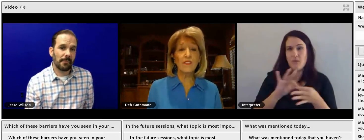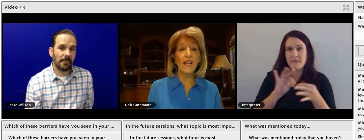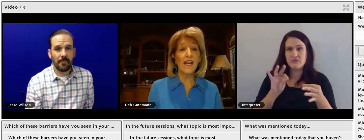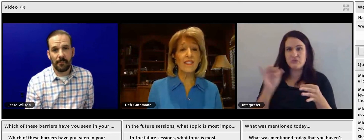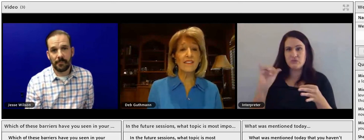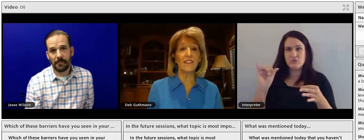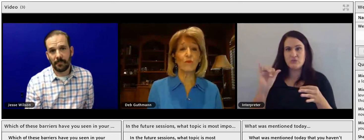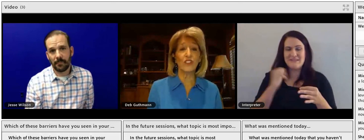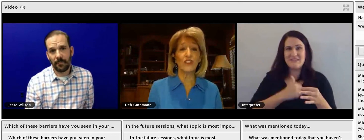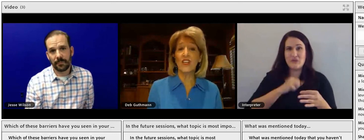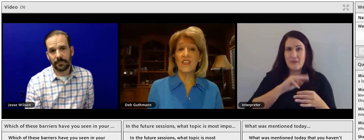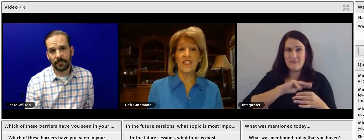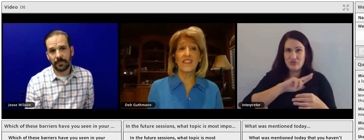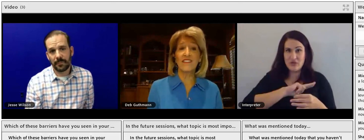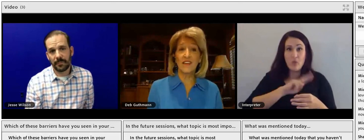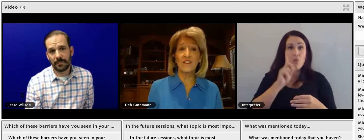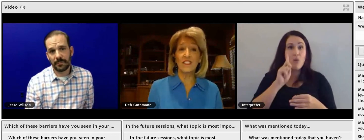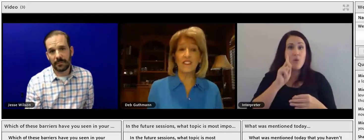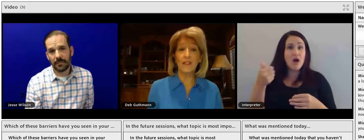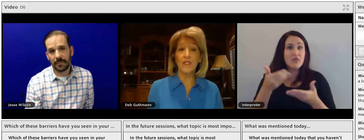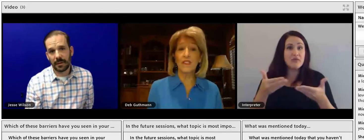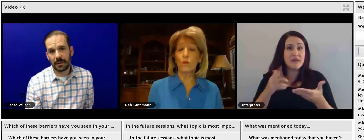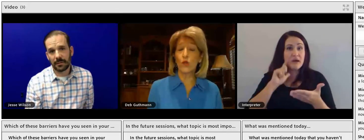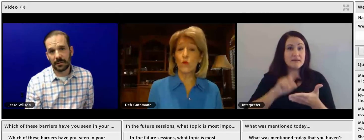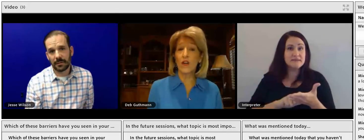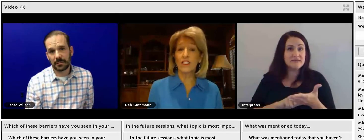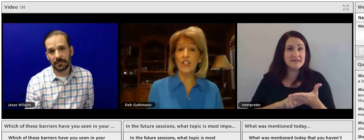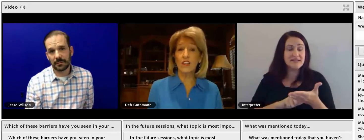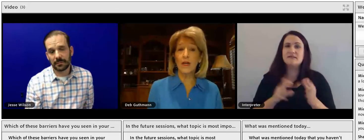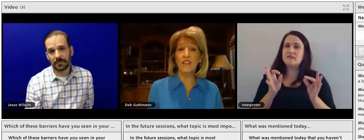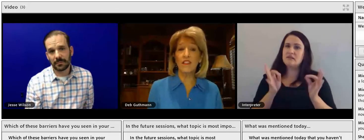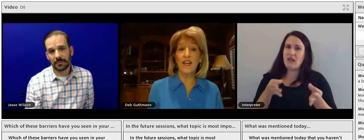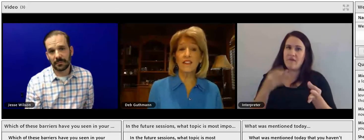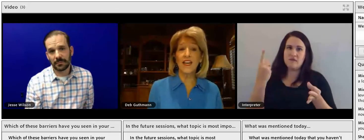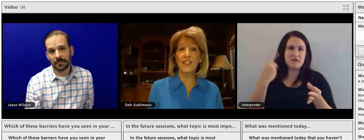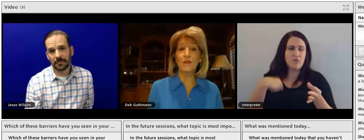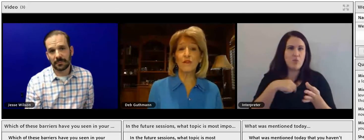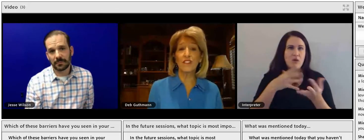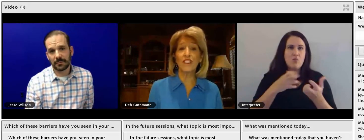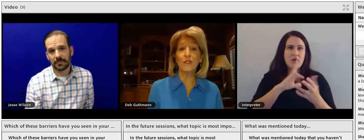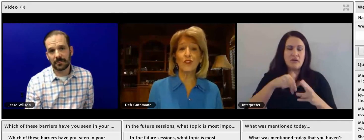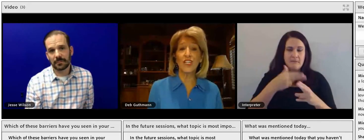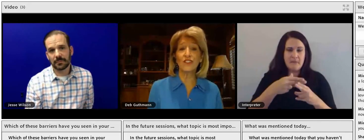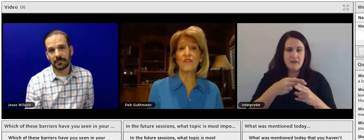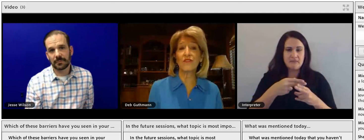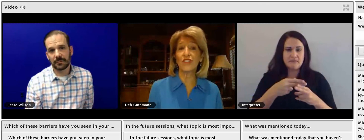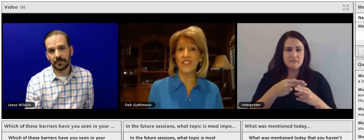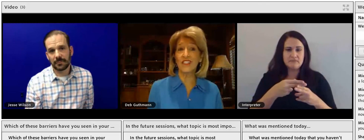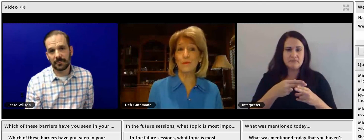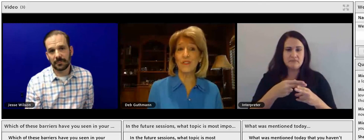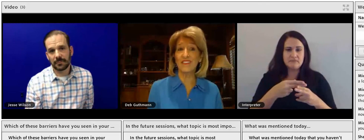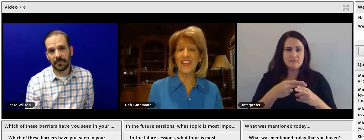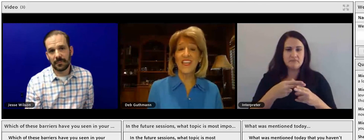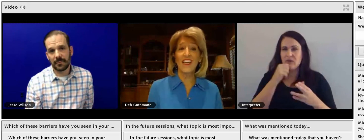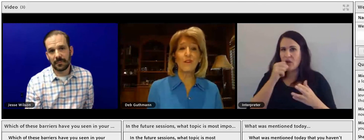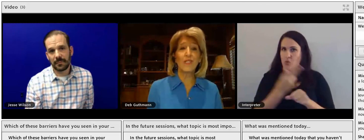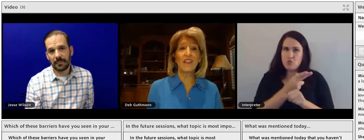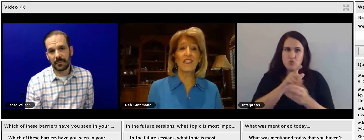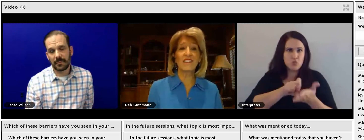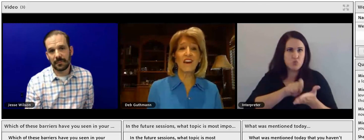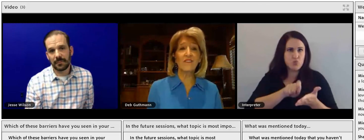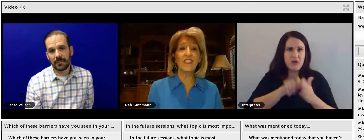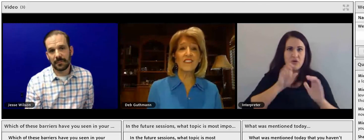sorry, Michelle, one other thing I see, which is definitely something that we'll want to talk about, and that is not using written communication for